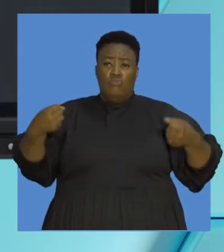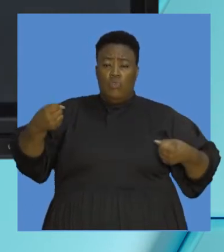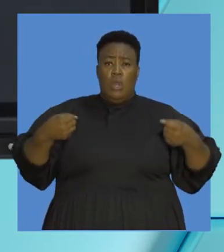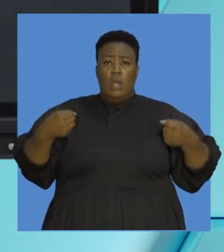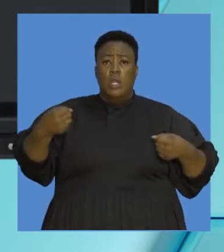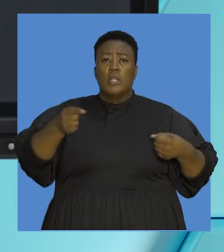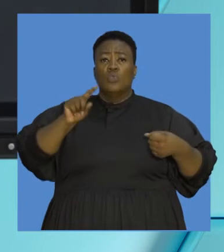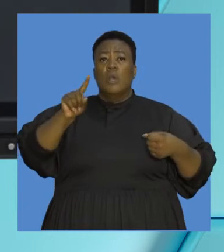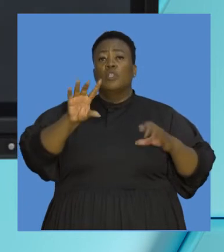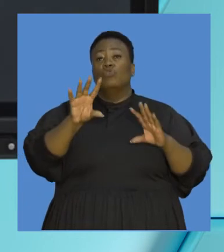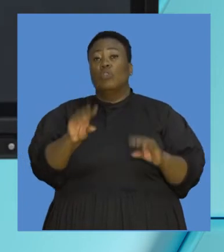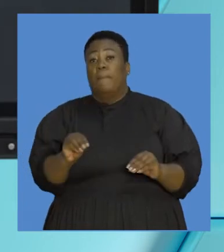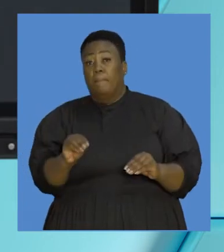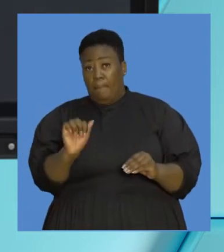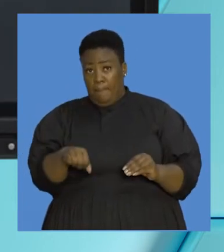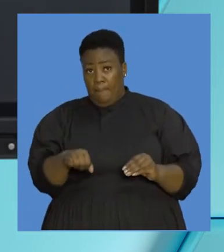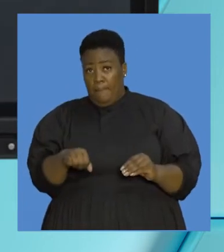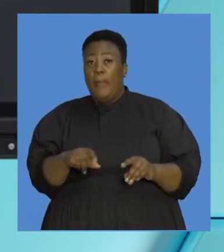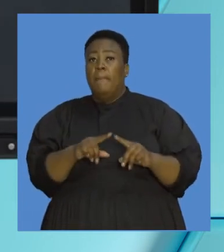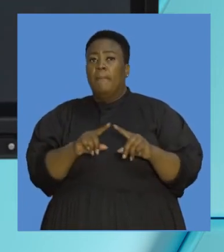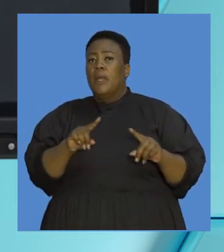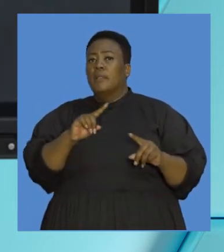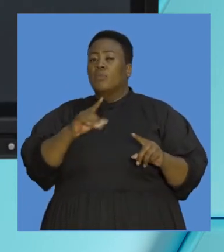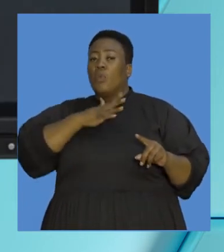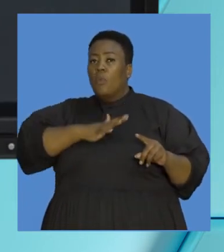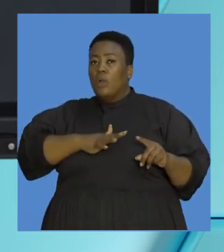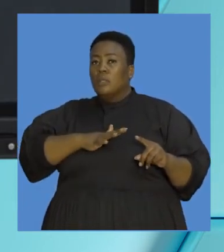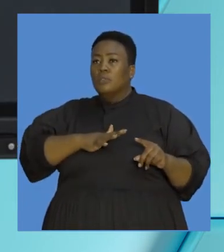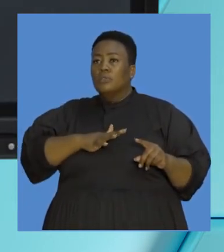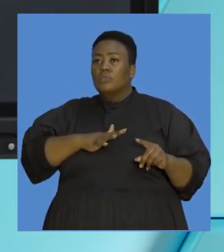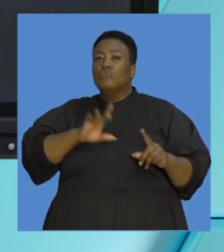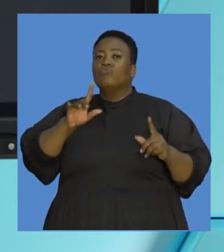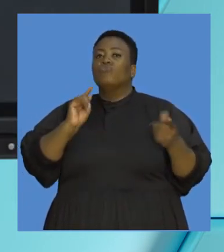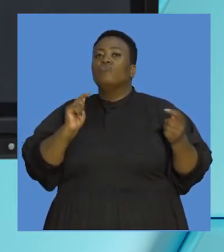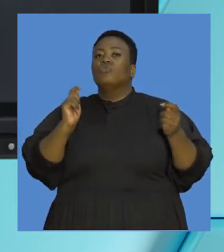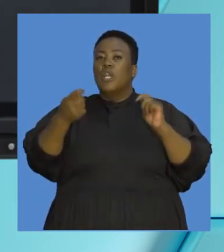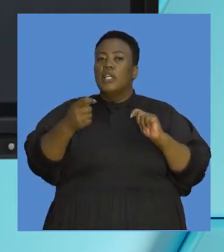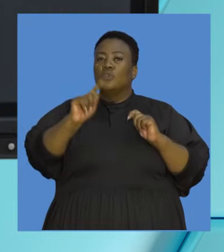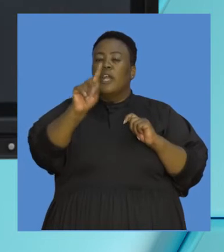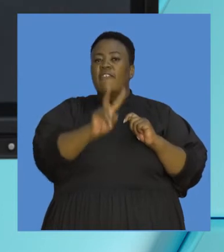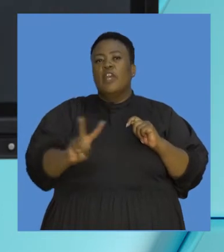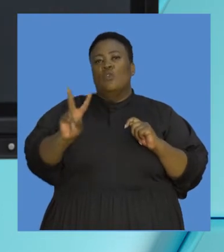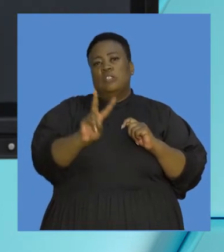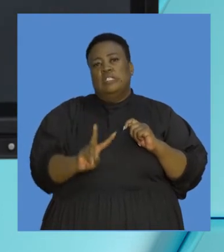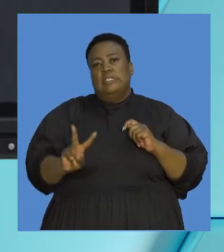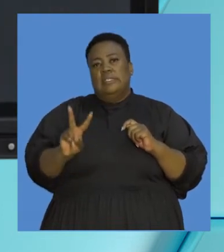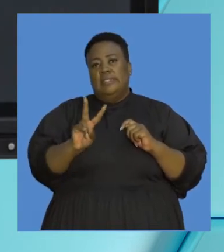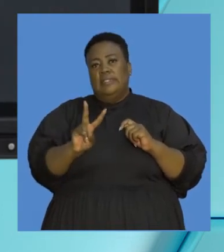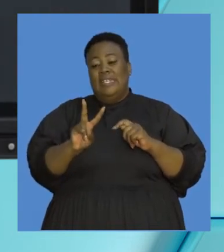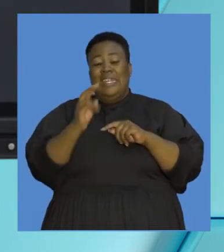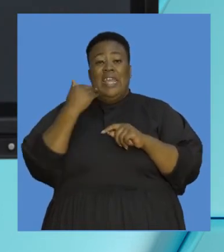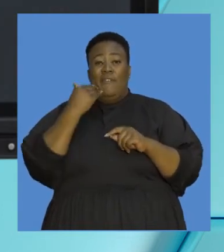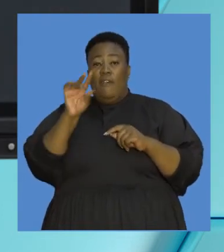to stop it. So in other words, we're wanting to change the velocity. If